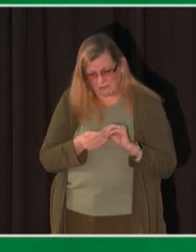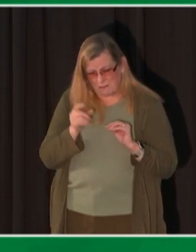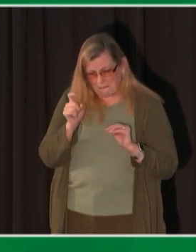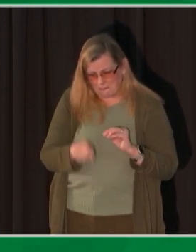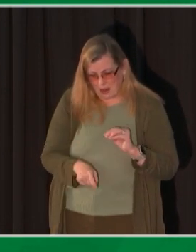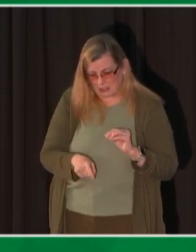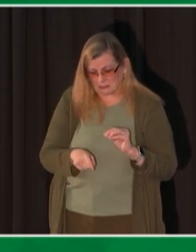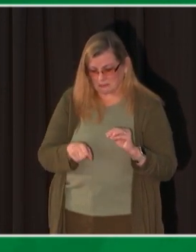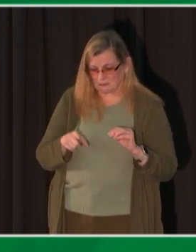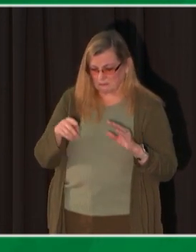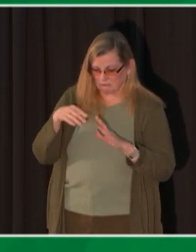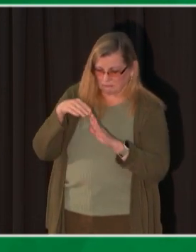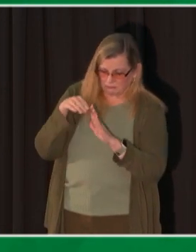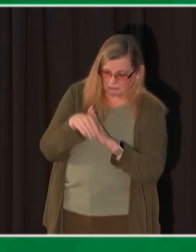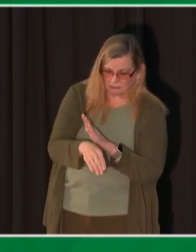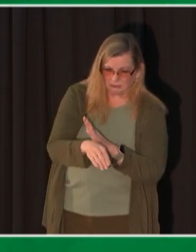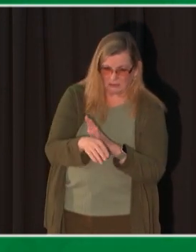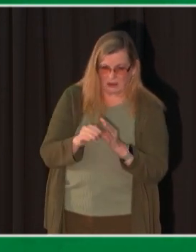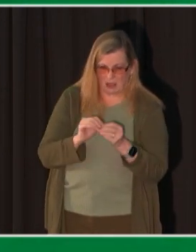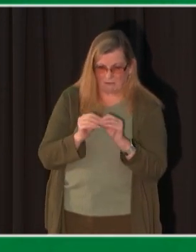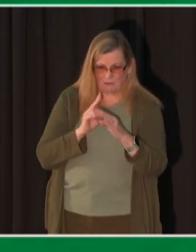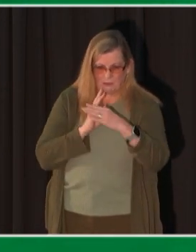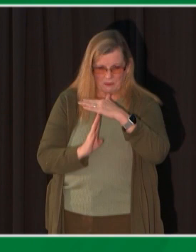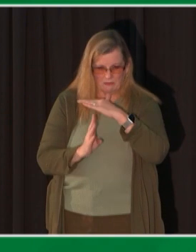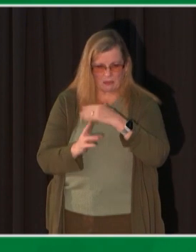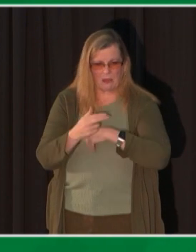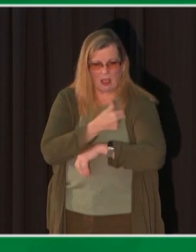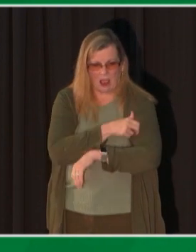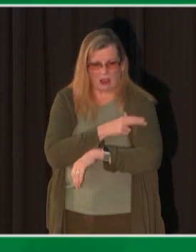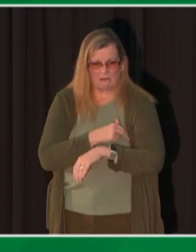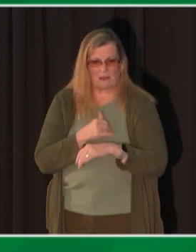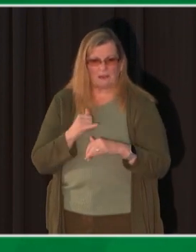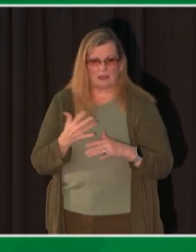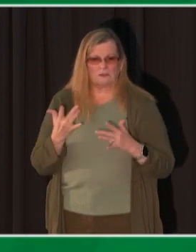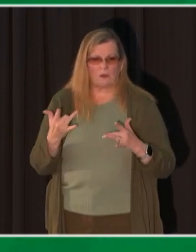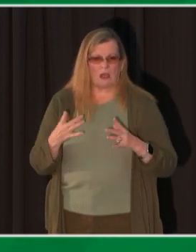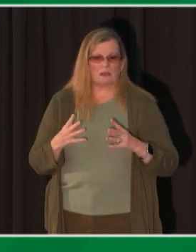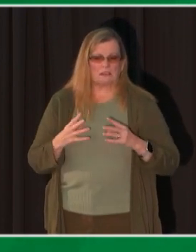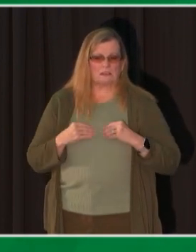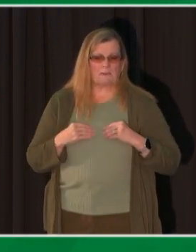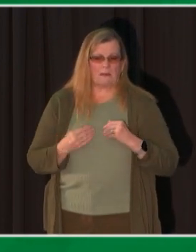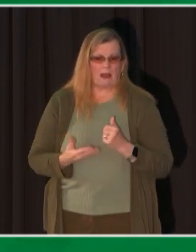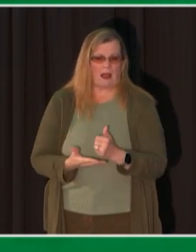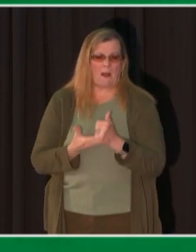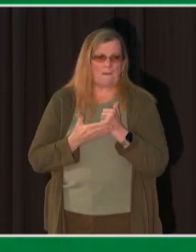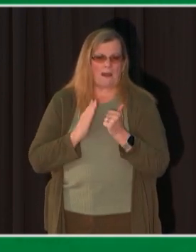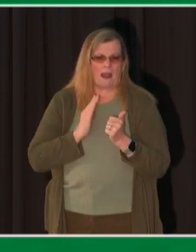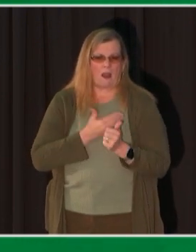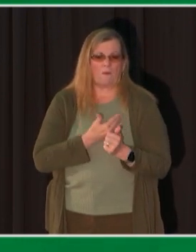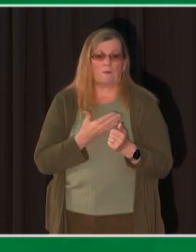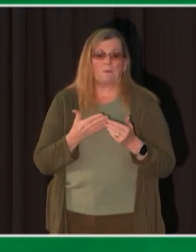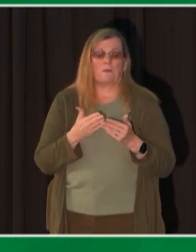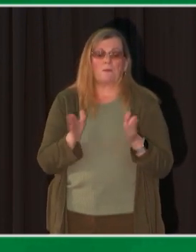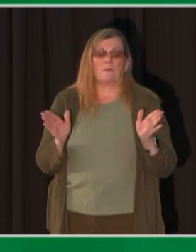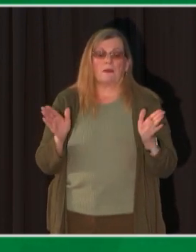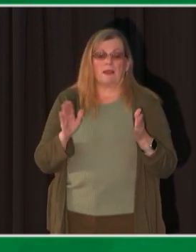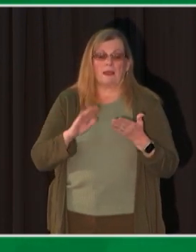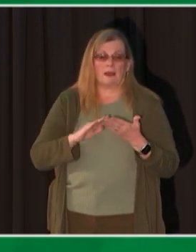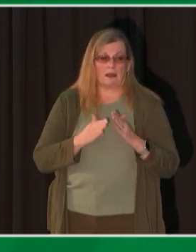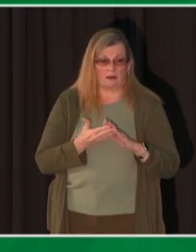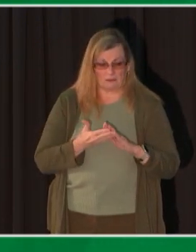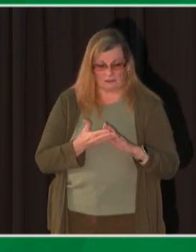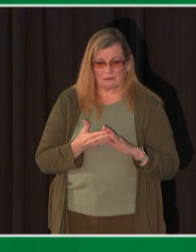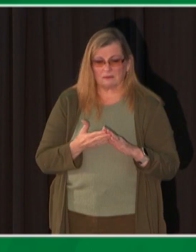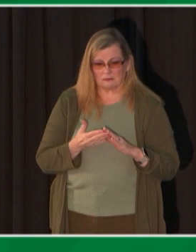the public health community, and it is reflected in this framework that was released yesterday as a gated criteria